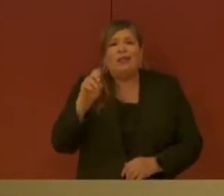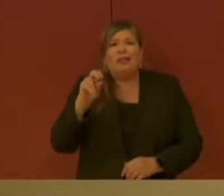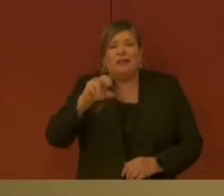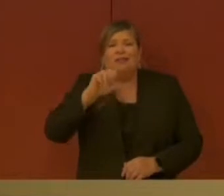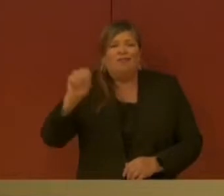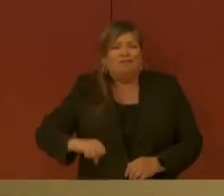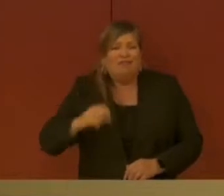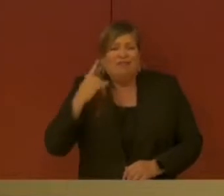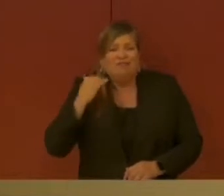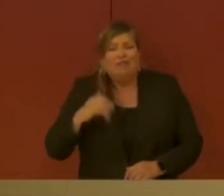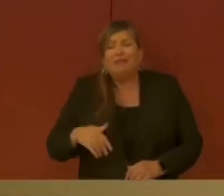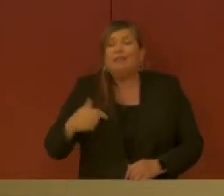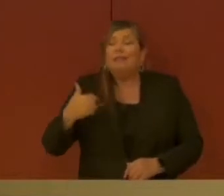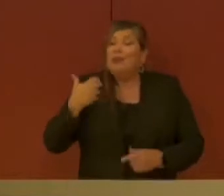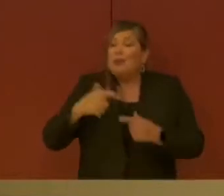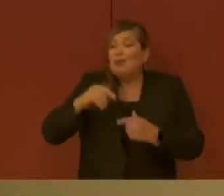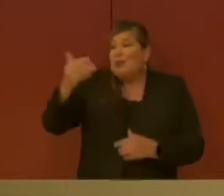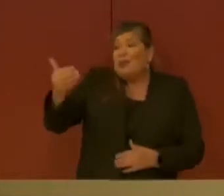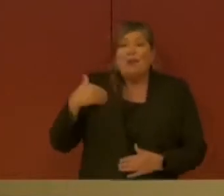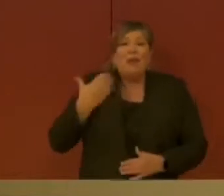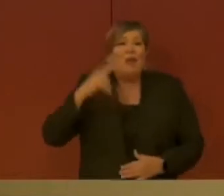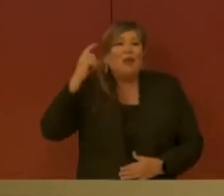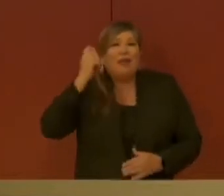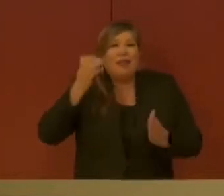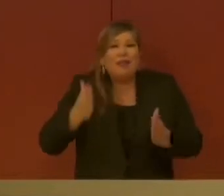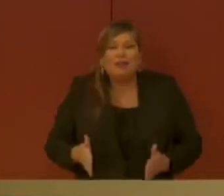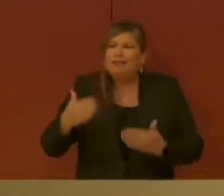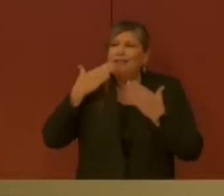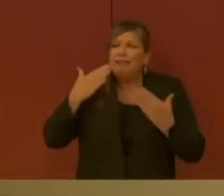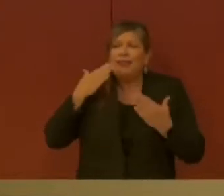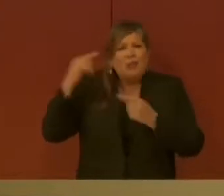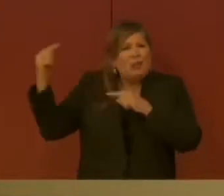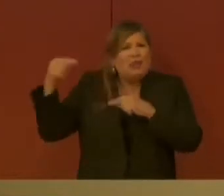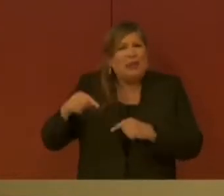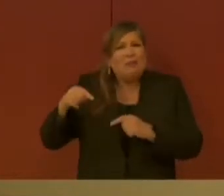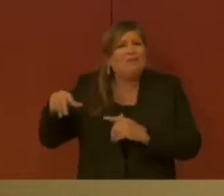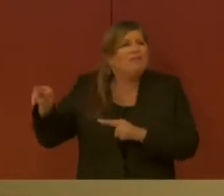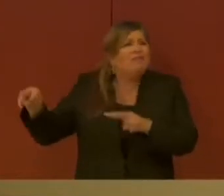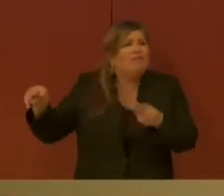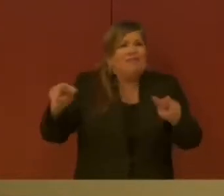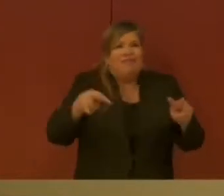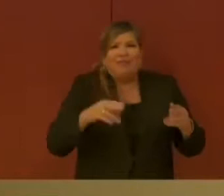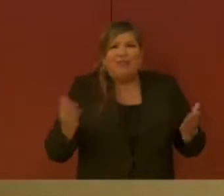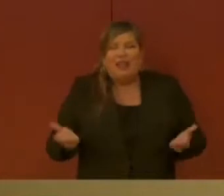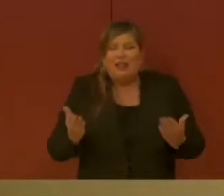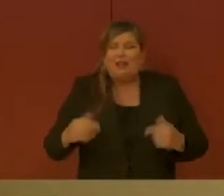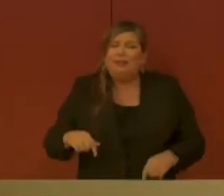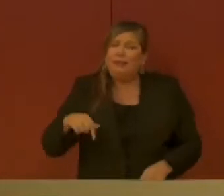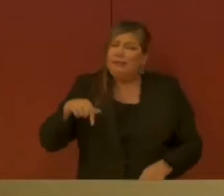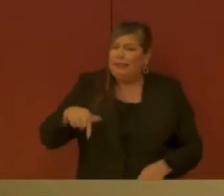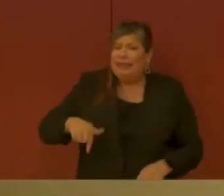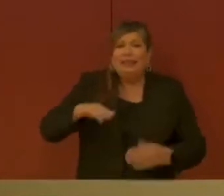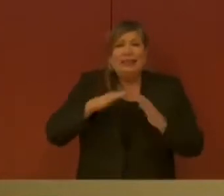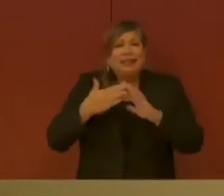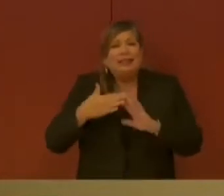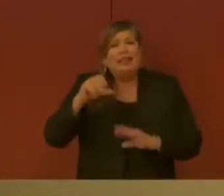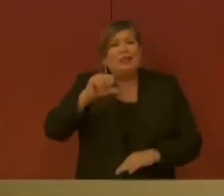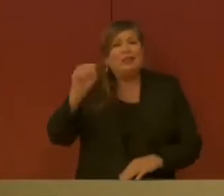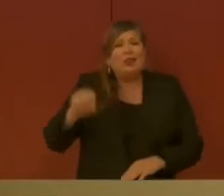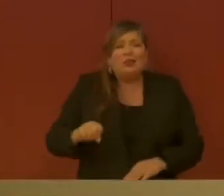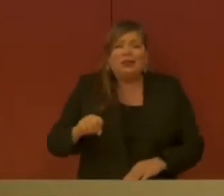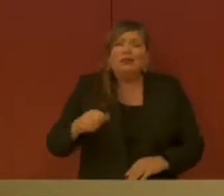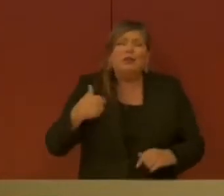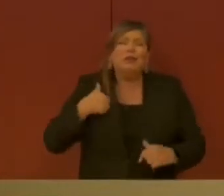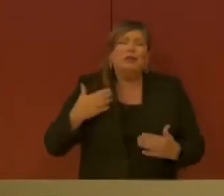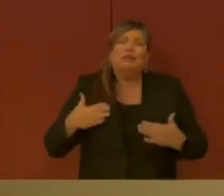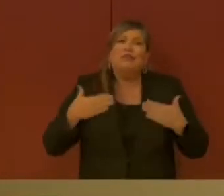governor. Thank you for coming and joining us today and touring this facility. The city of Stockton is proud to partner with